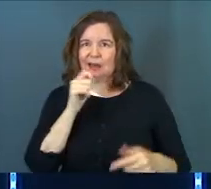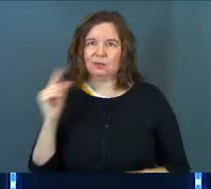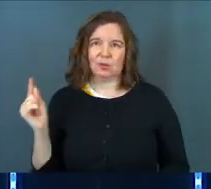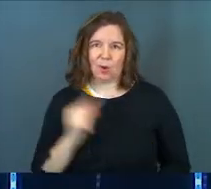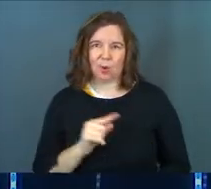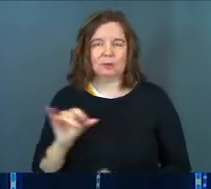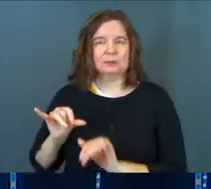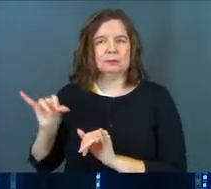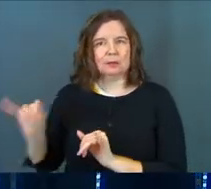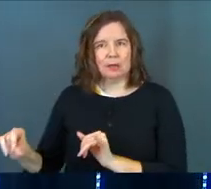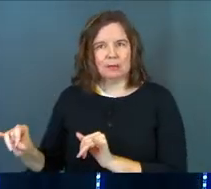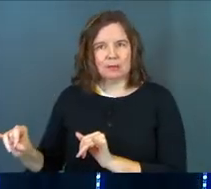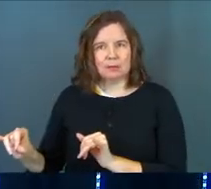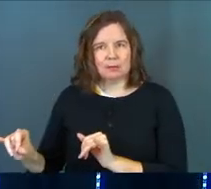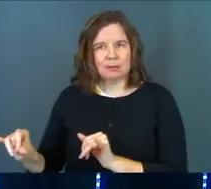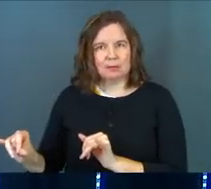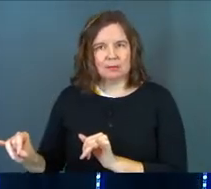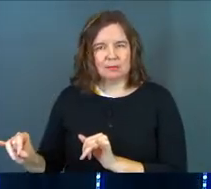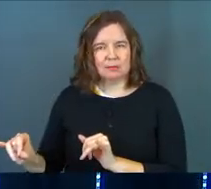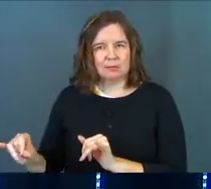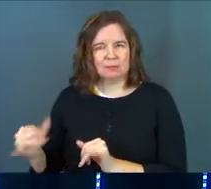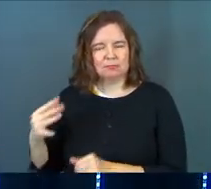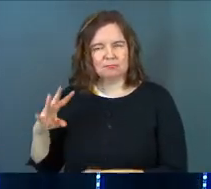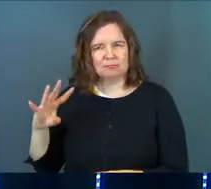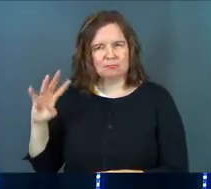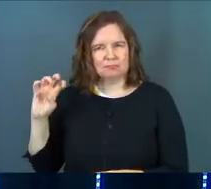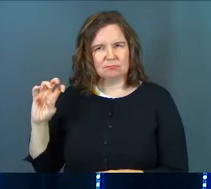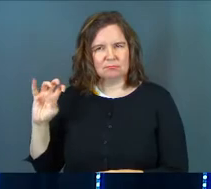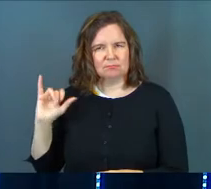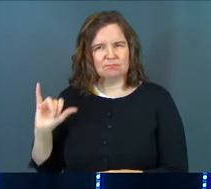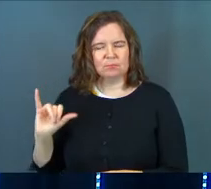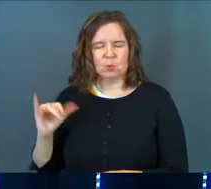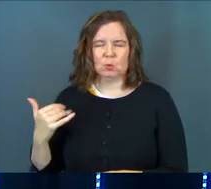go, not to show up.